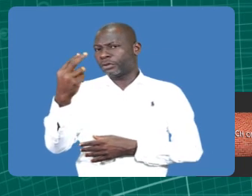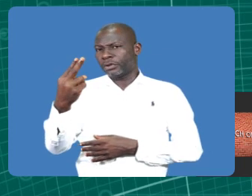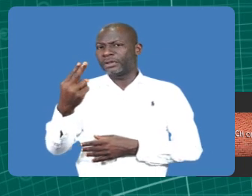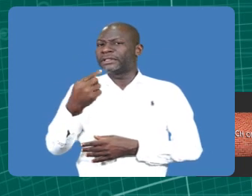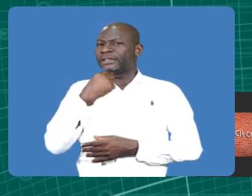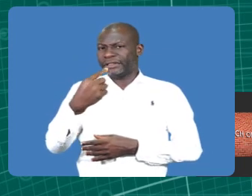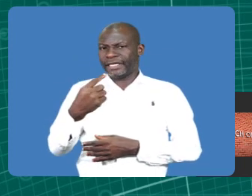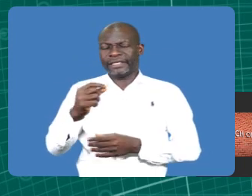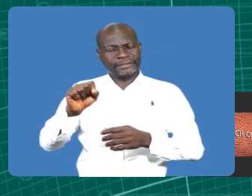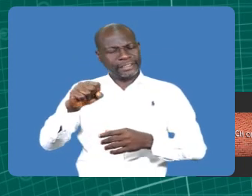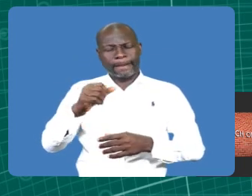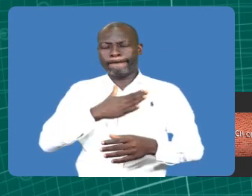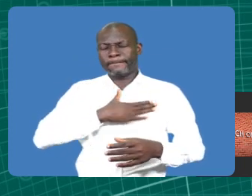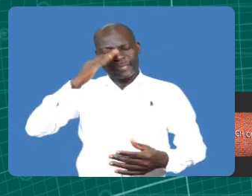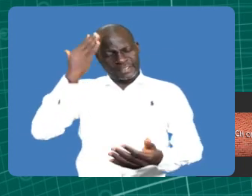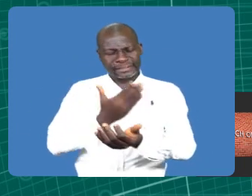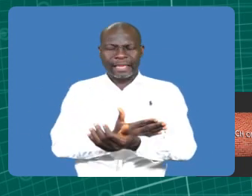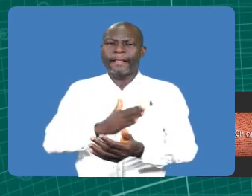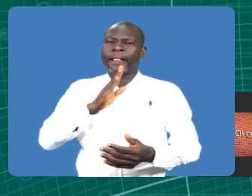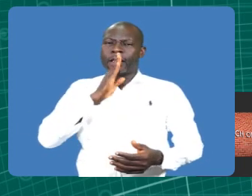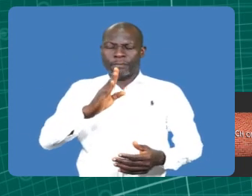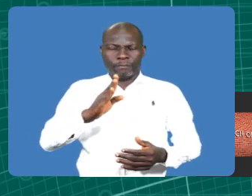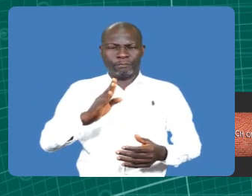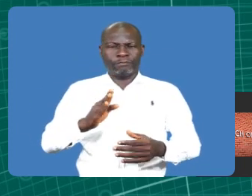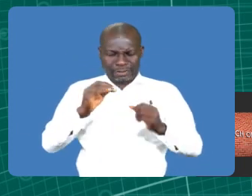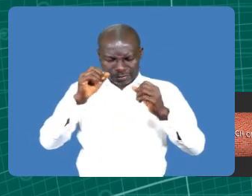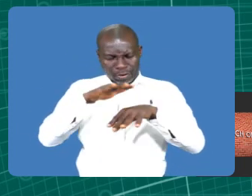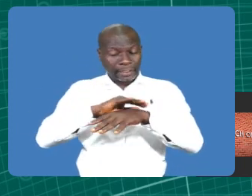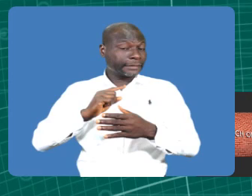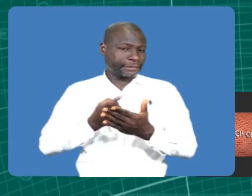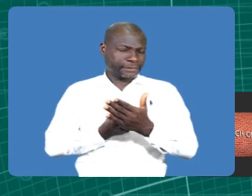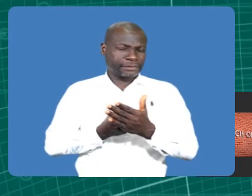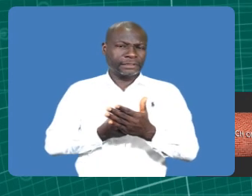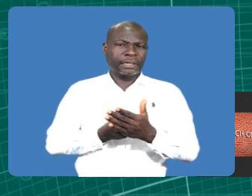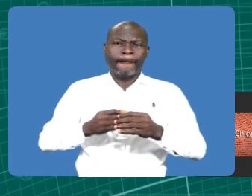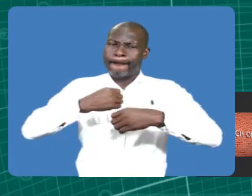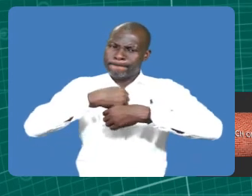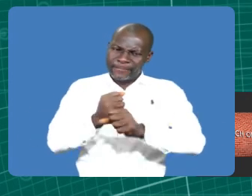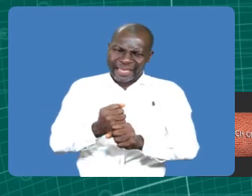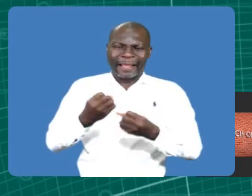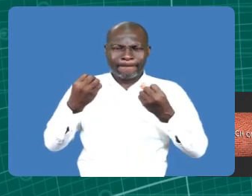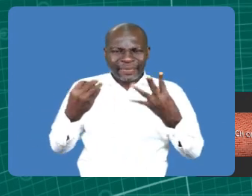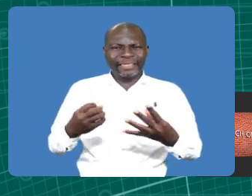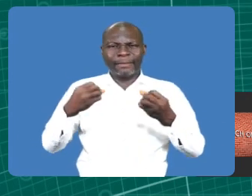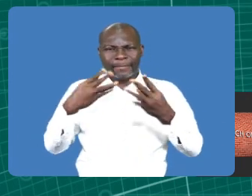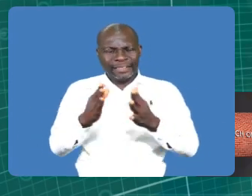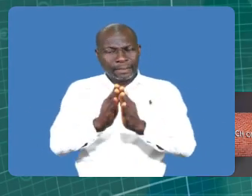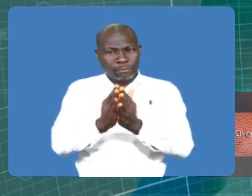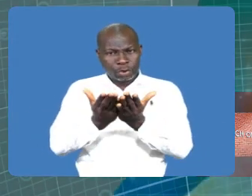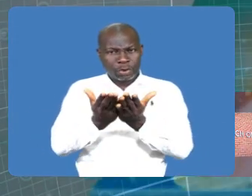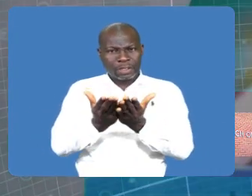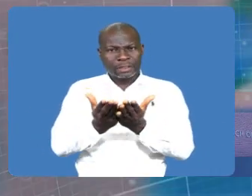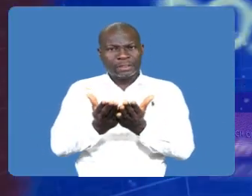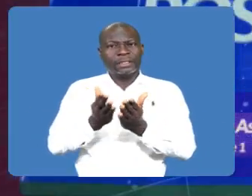"And further, my son, be admonished by this: of making